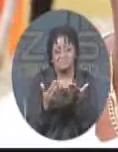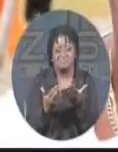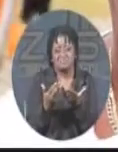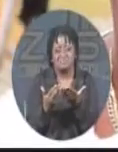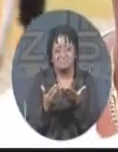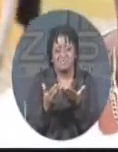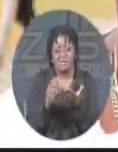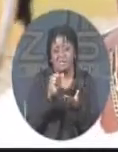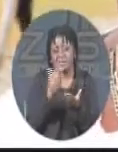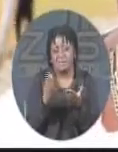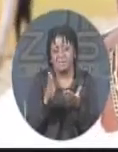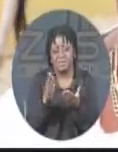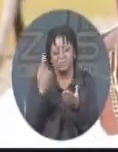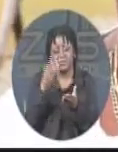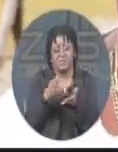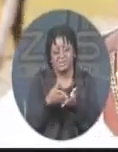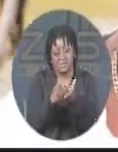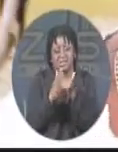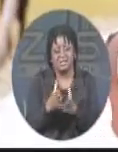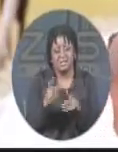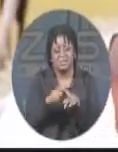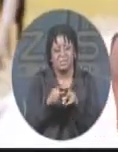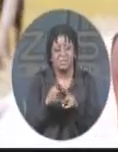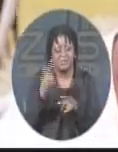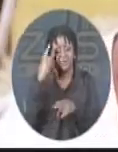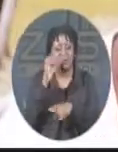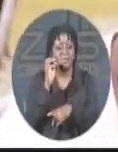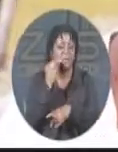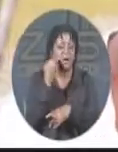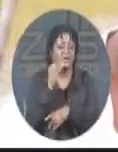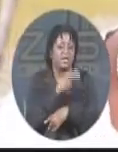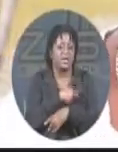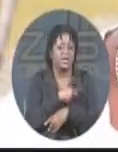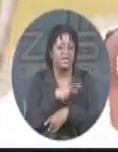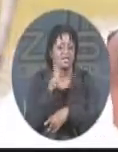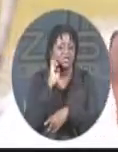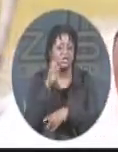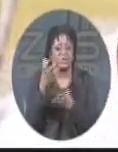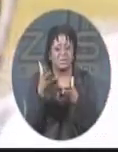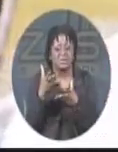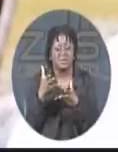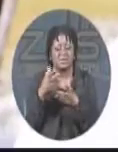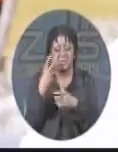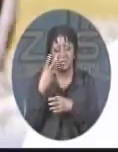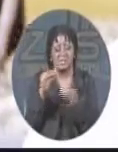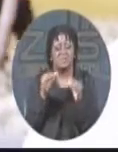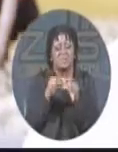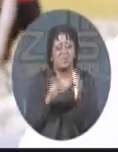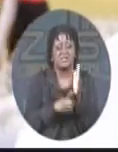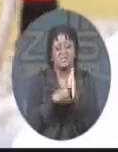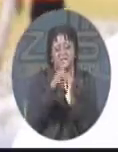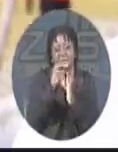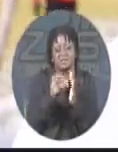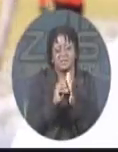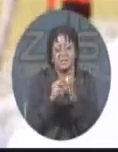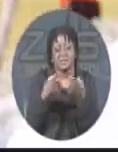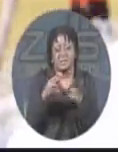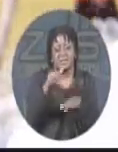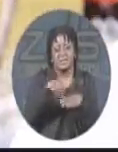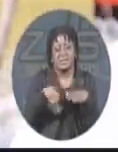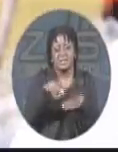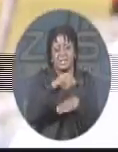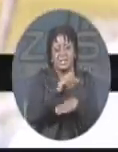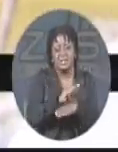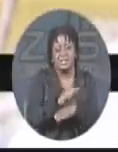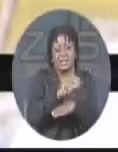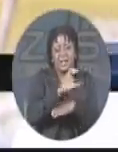for the sailors, but for Margaret Hanna, she would really like to see more development taking place in Acklins. Well, I'd like to see